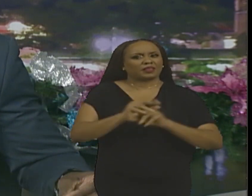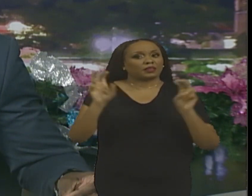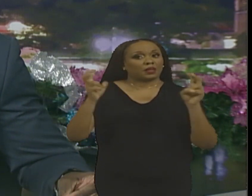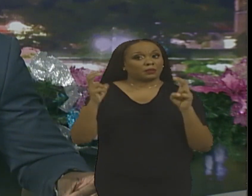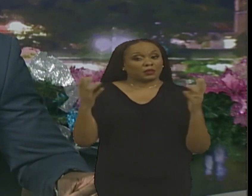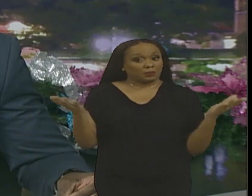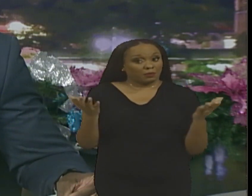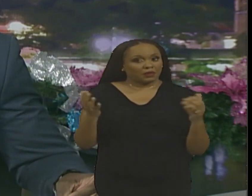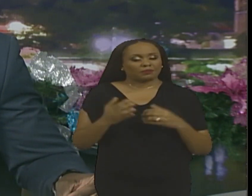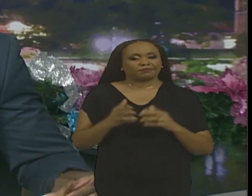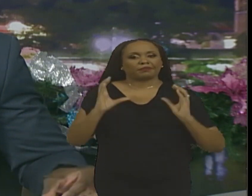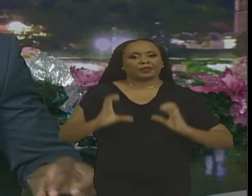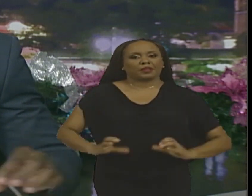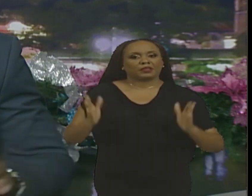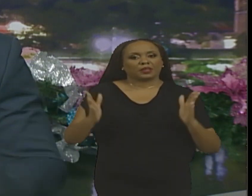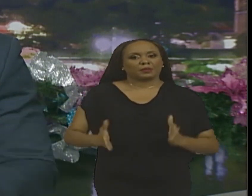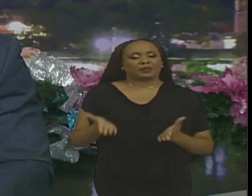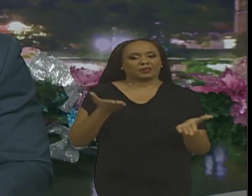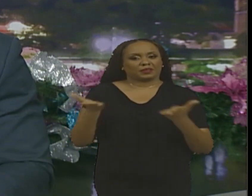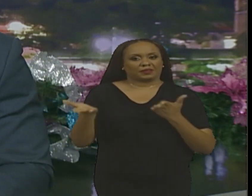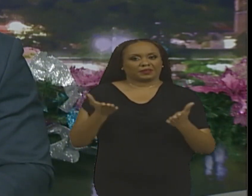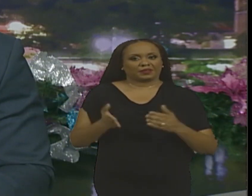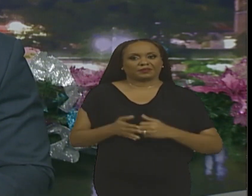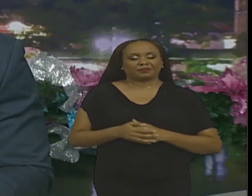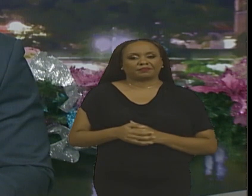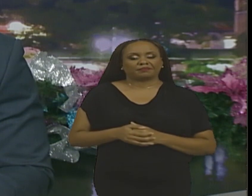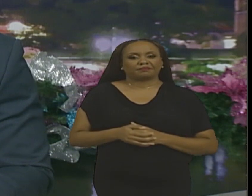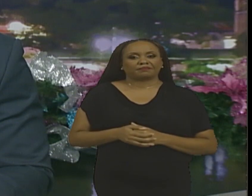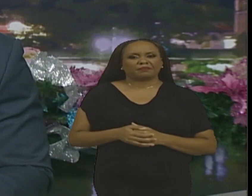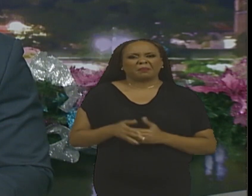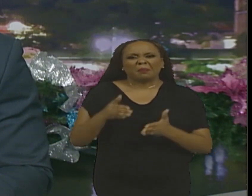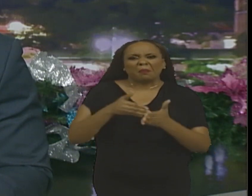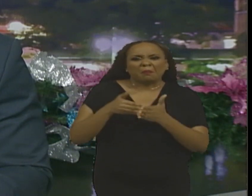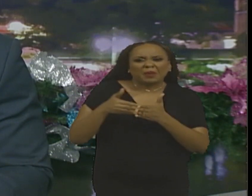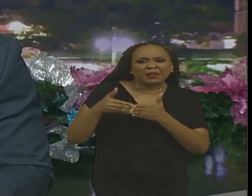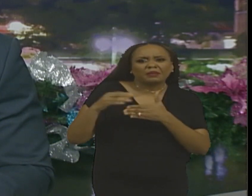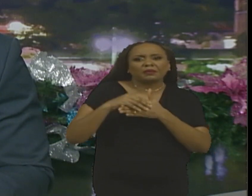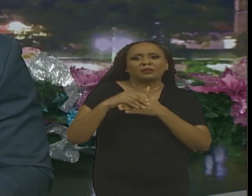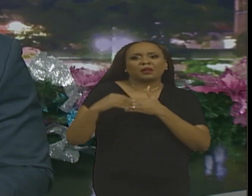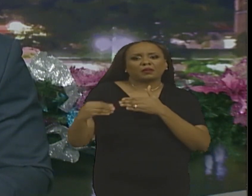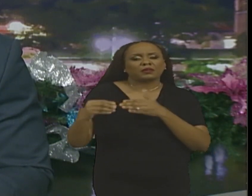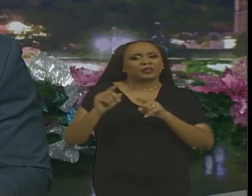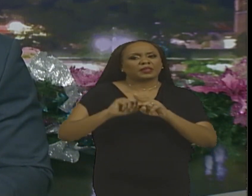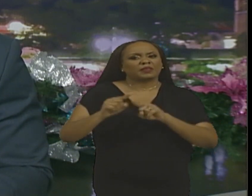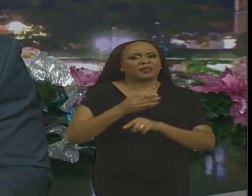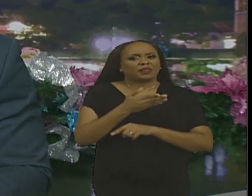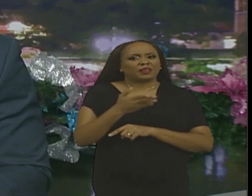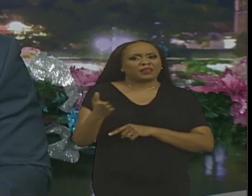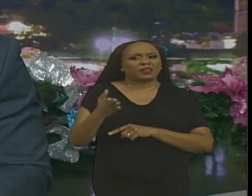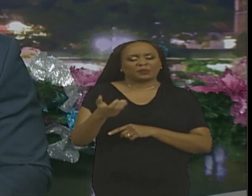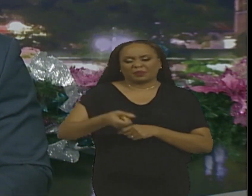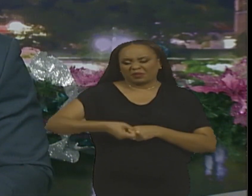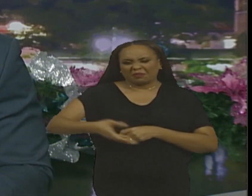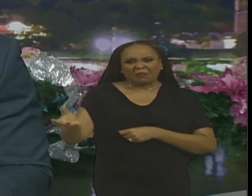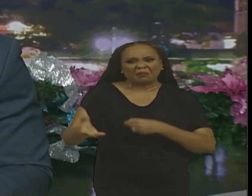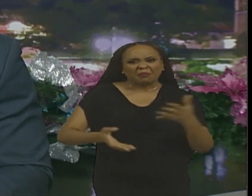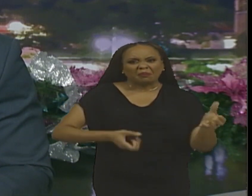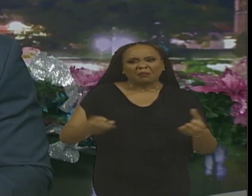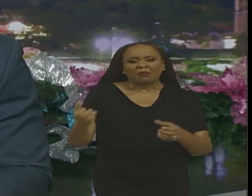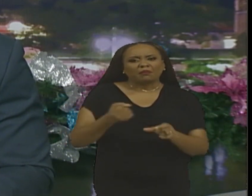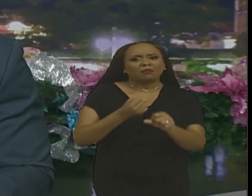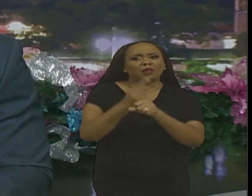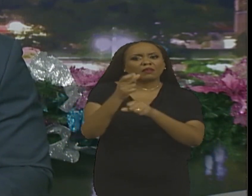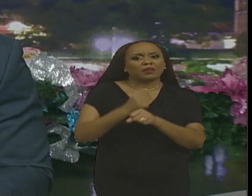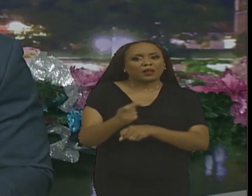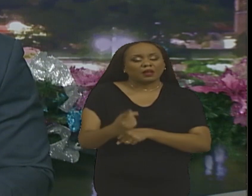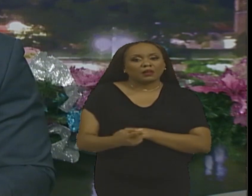service. Millions of dollars in goods are being dumped by retailers each year. Minister of Commerce Dwight Sutherland says government is looking